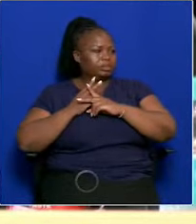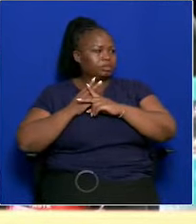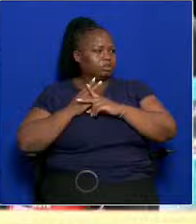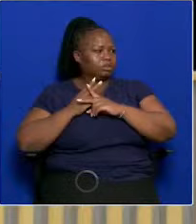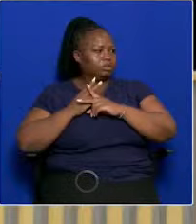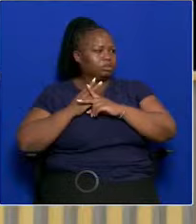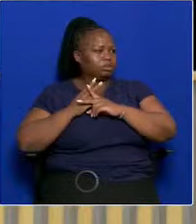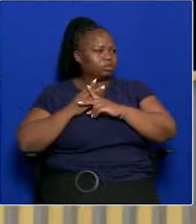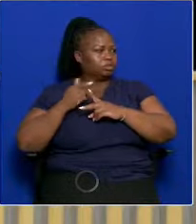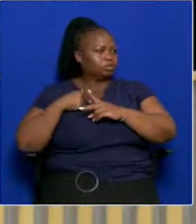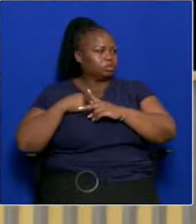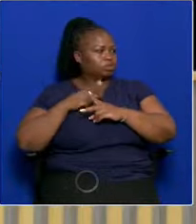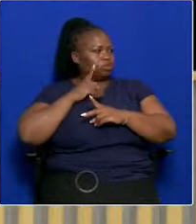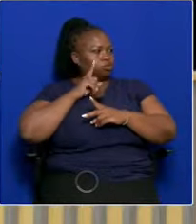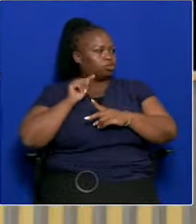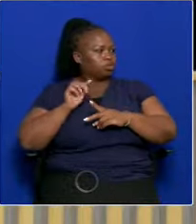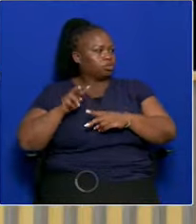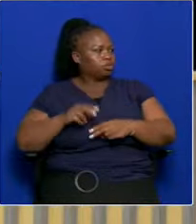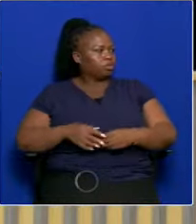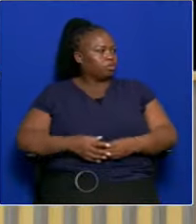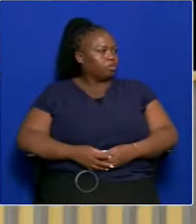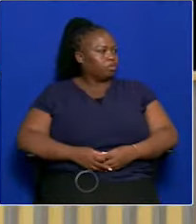it.